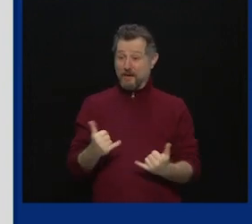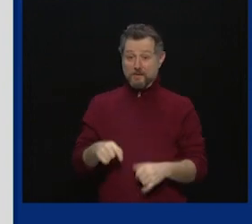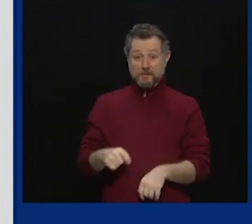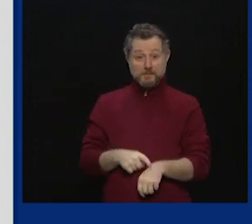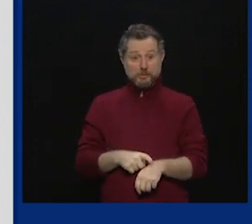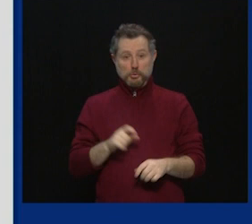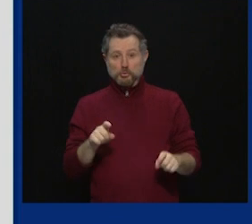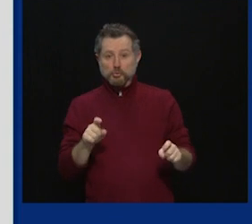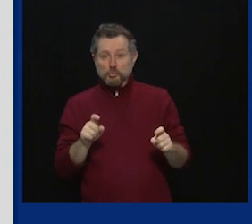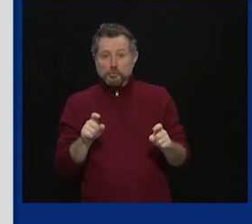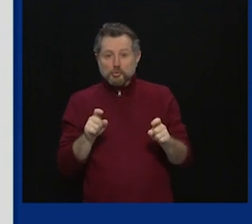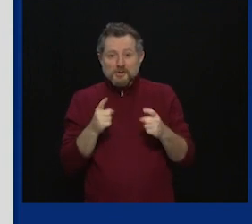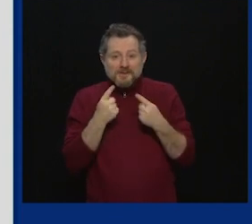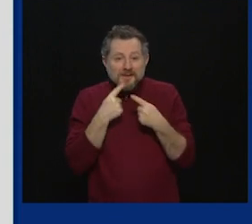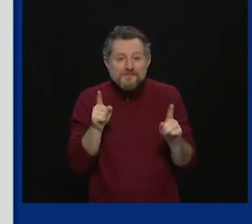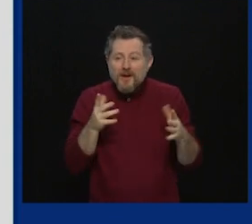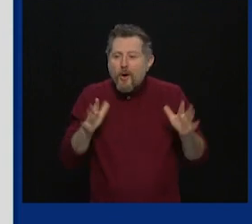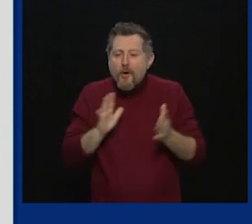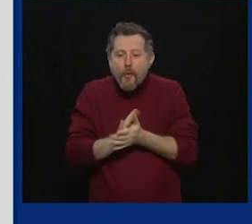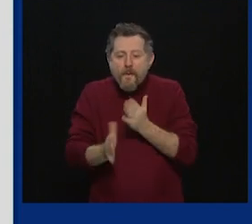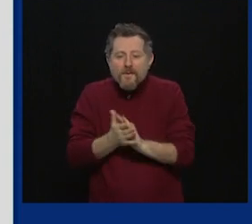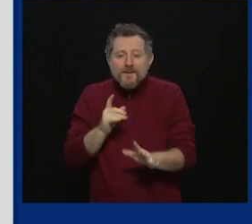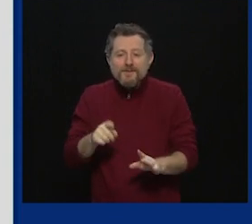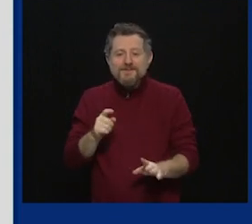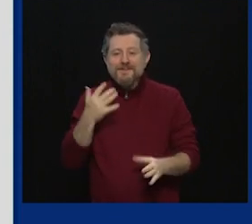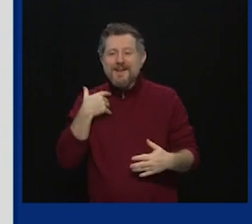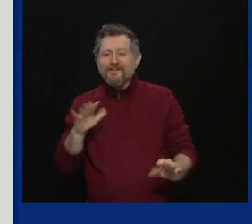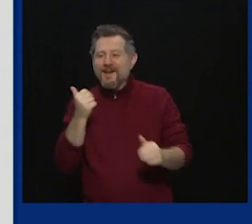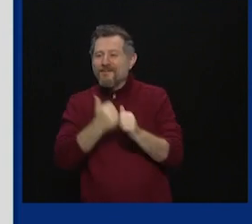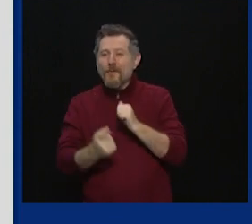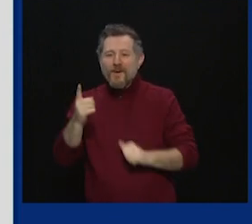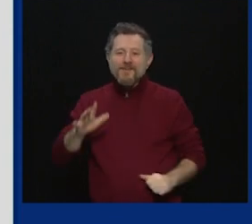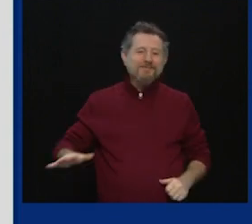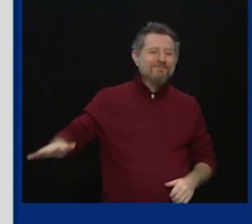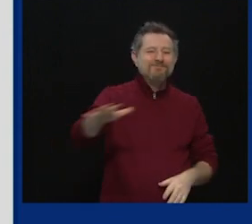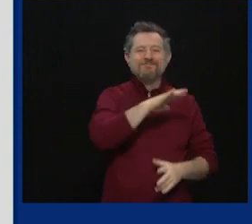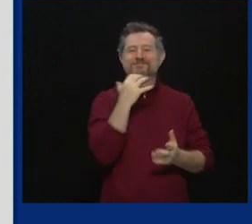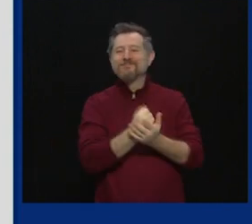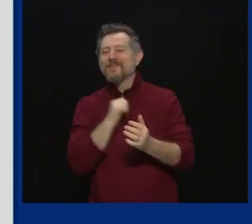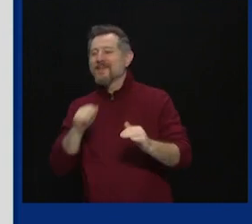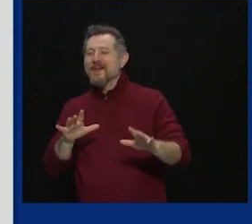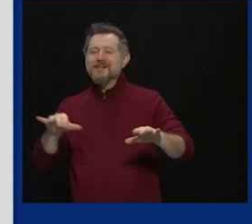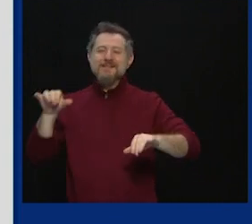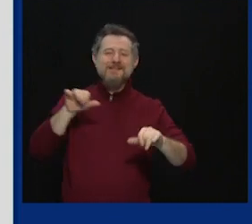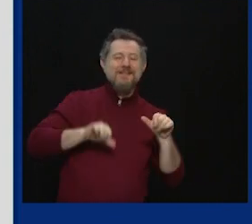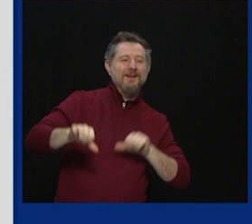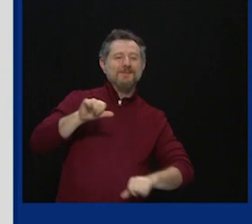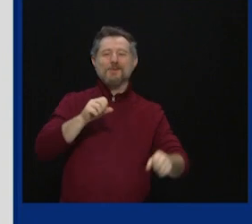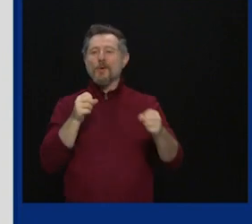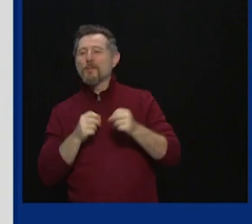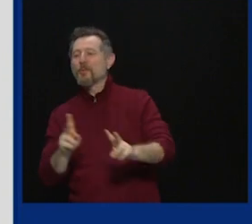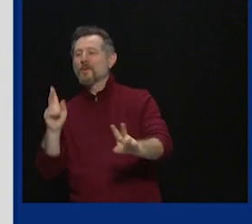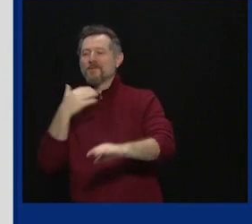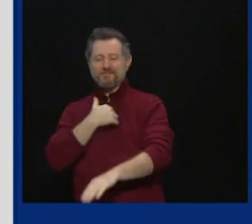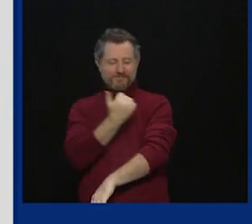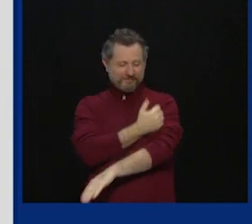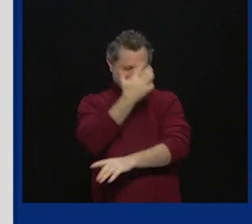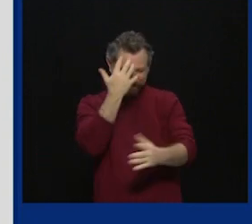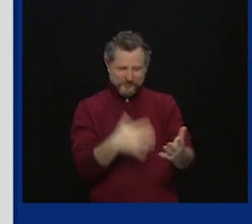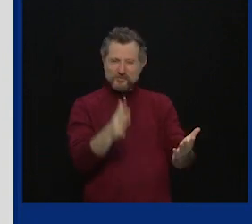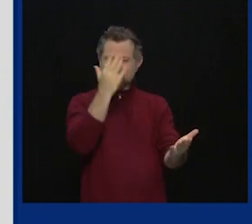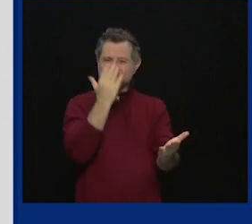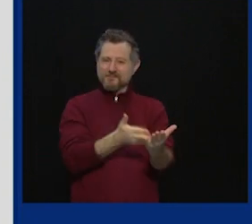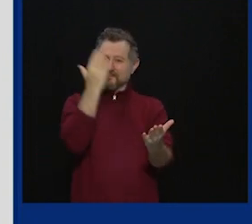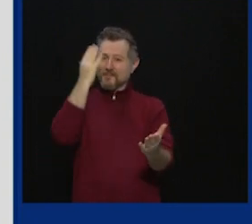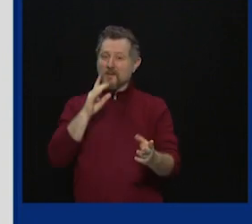because everyone took advantage of this opportunity created by science and the smartest people on this planet who gathered to help save